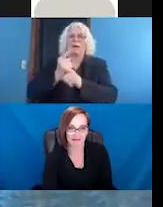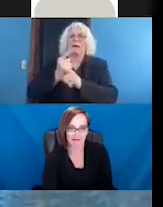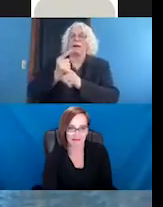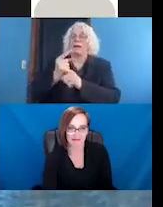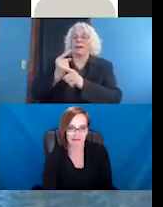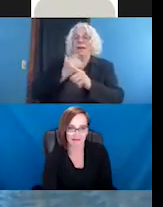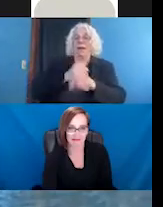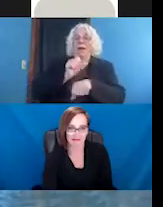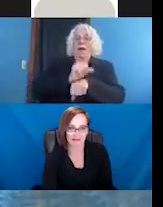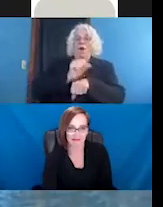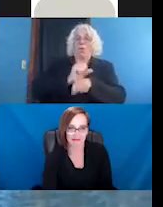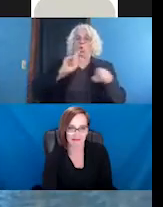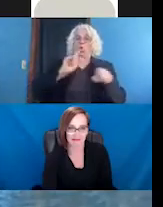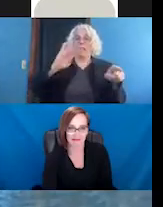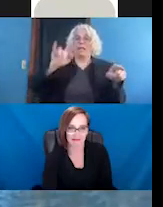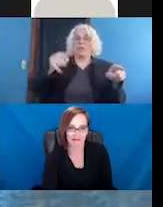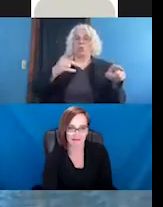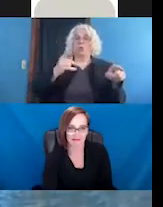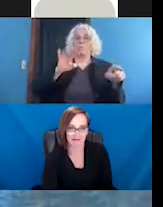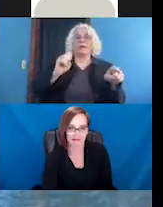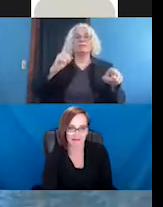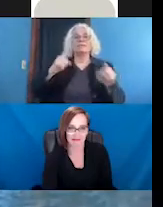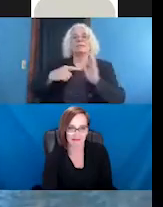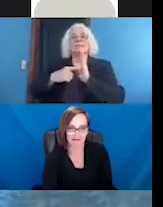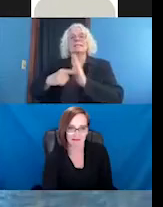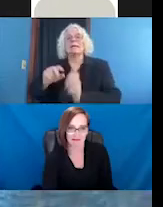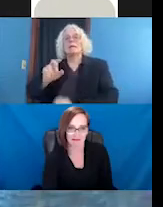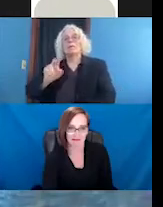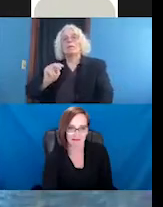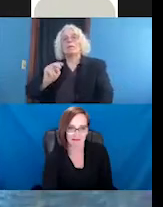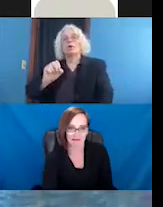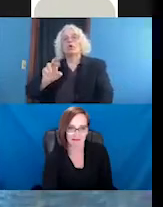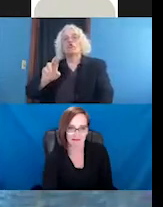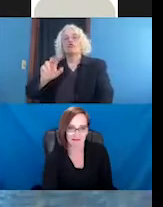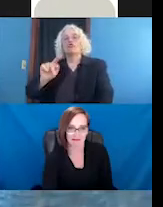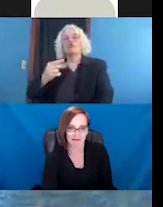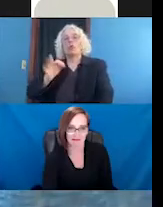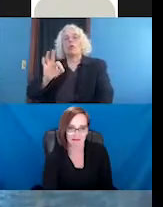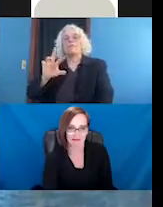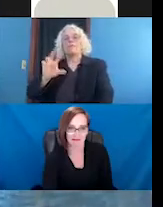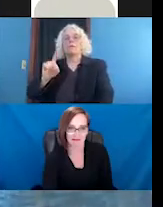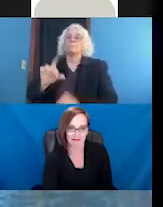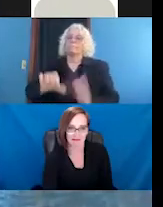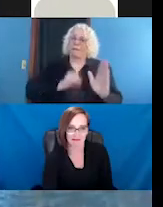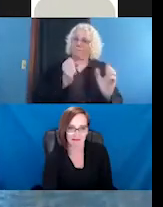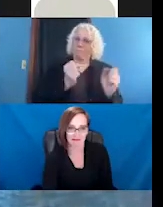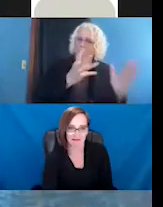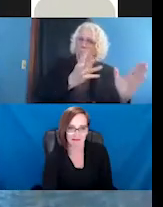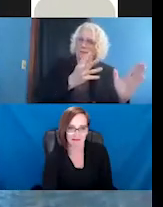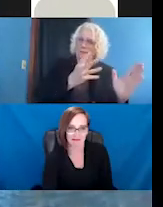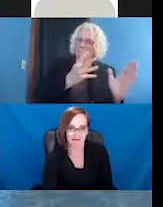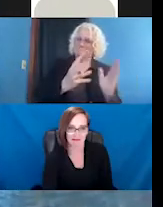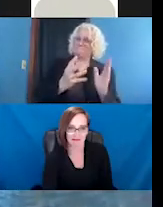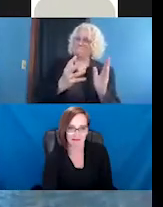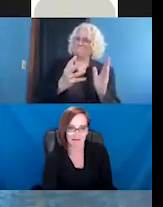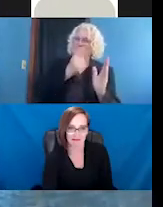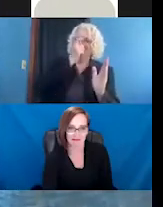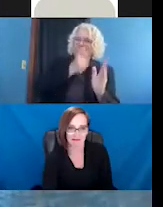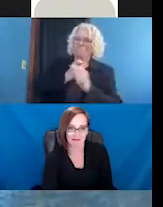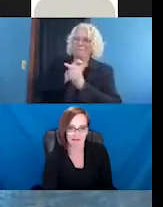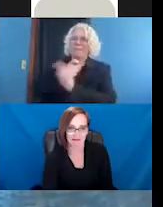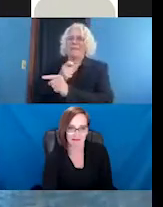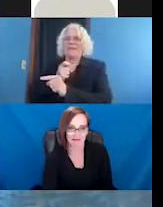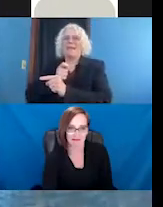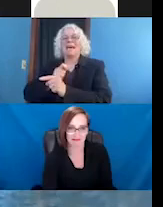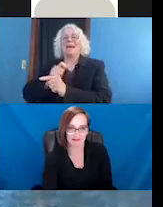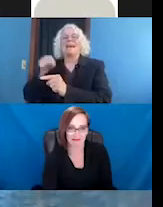done at Youth Prize is in Northfield. It's not the most, I'm proud of a lot of things. One of the most things I'm proud of is in